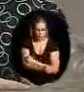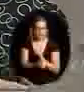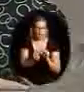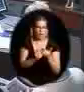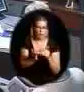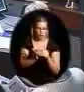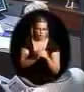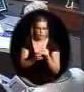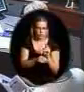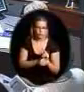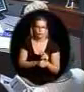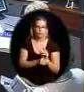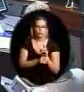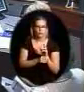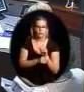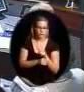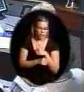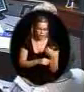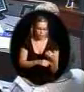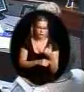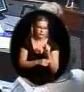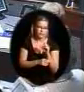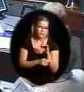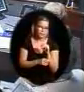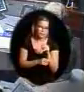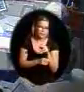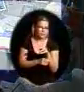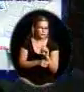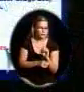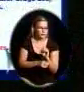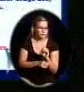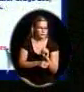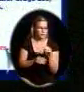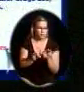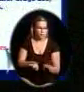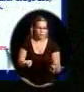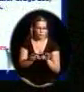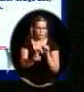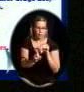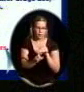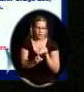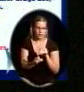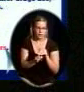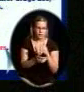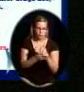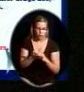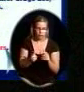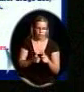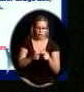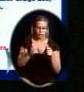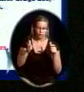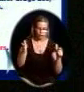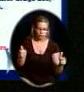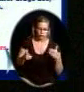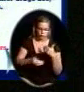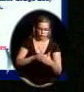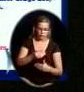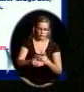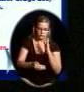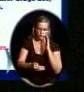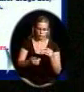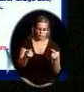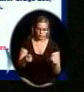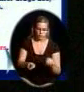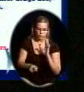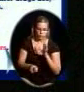frequency of antisocial behavior. I think it's important, again, to remind you that this is part of a larger community planning process that will be occurring,